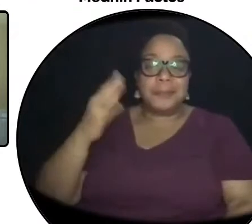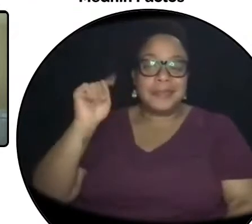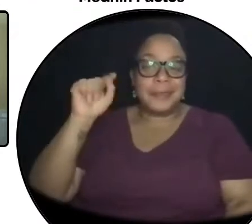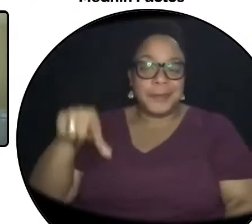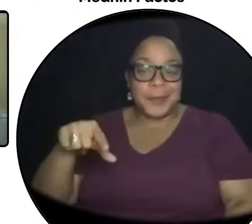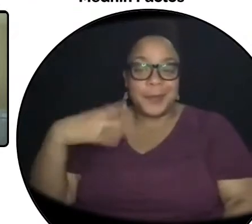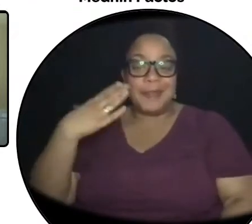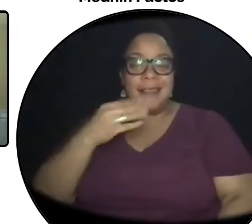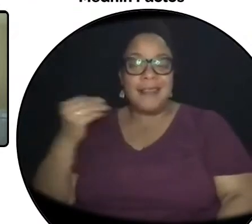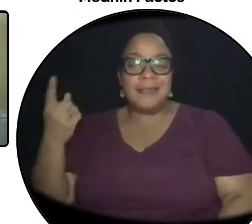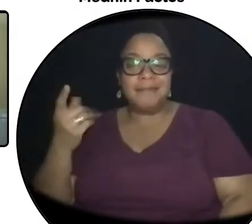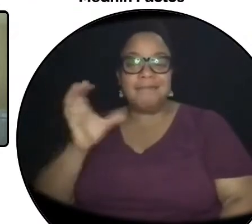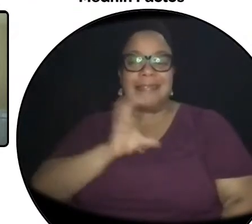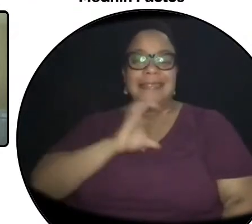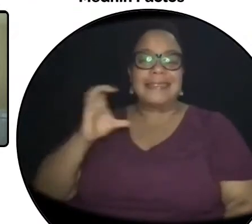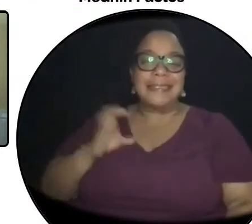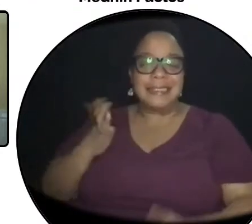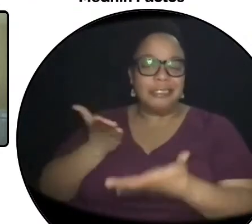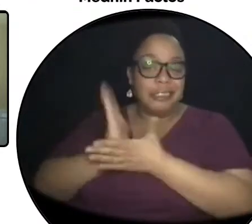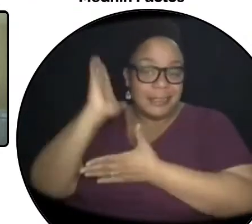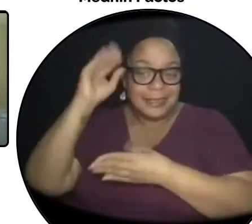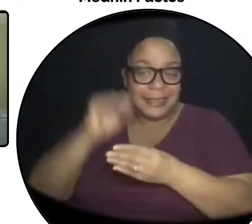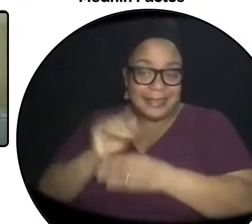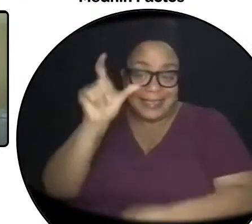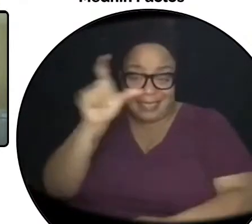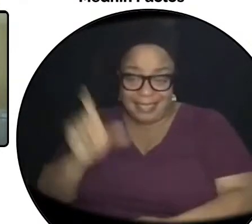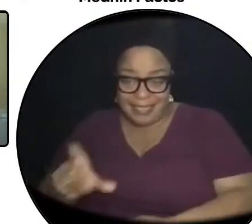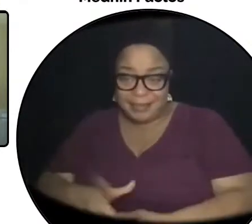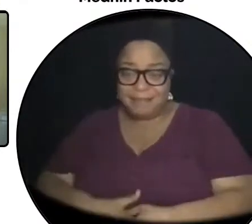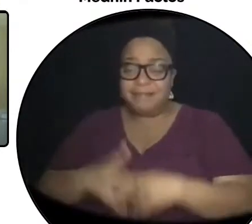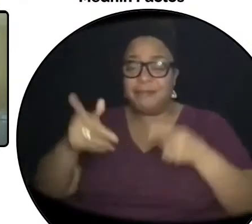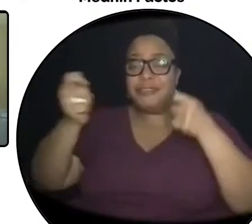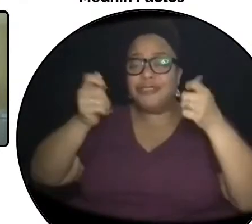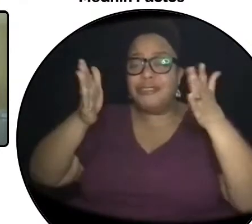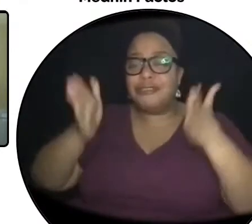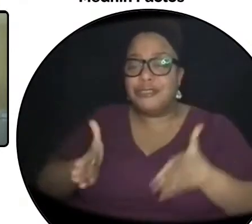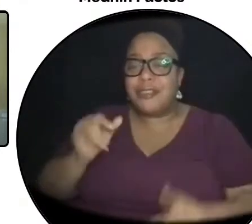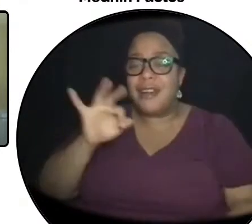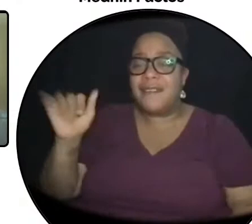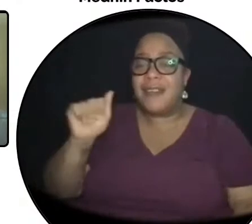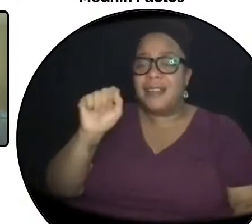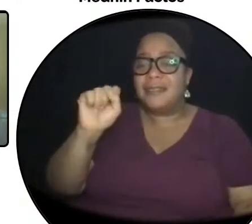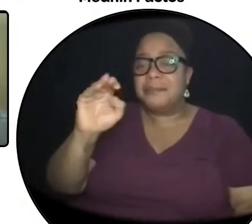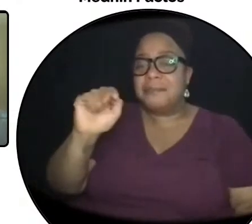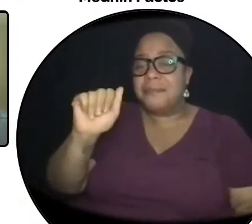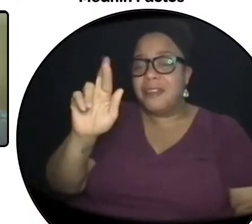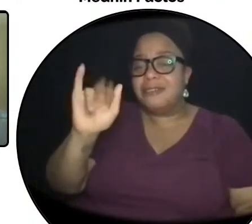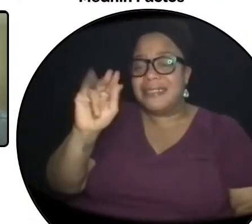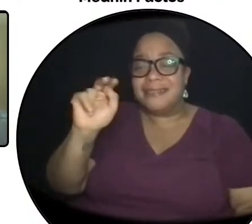Italy, is internationally recognized. So we welcome Medin.